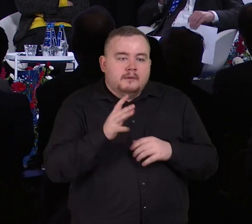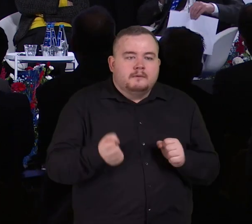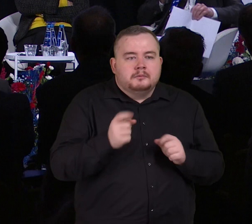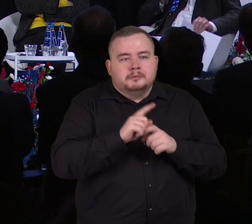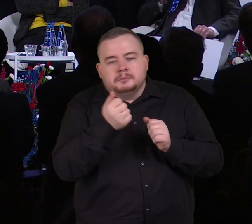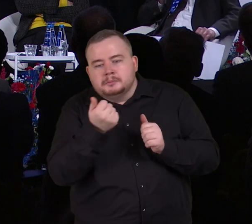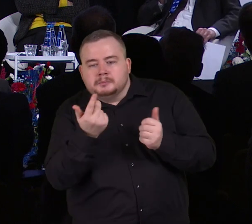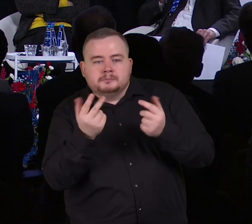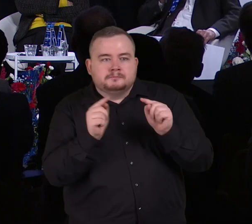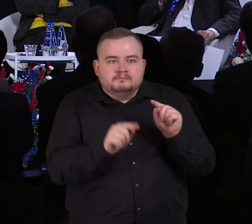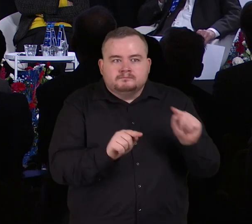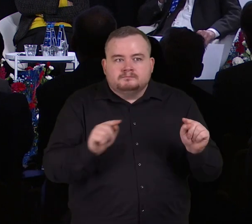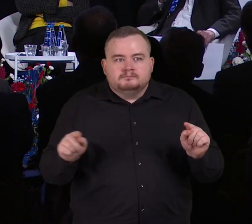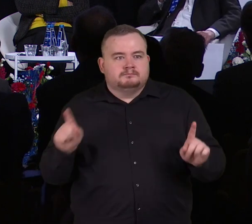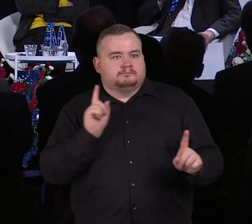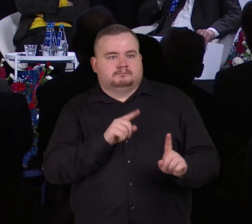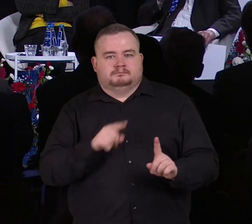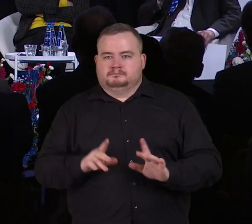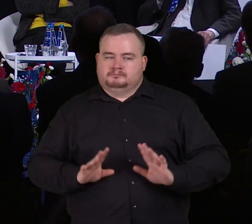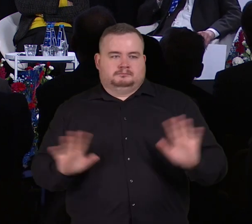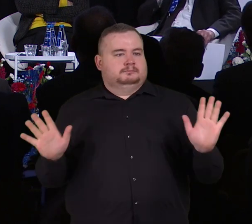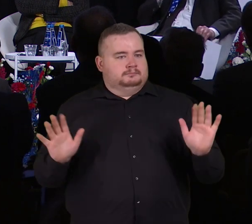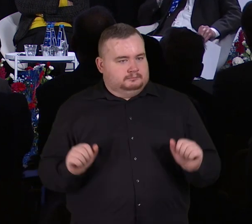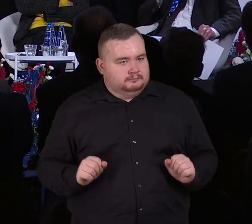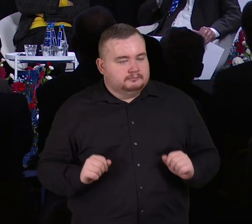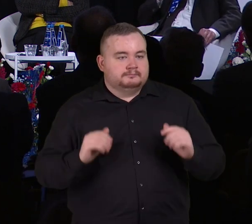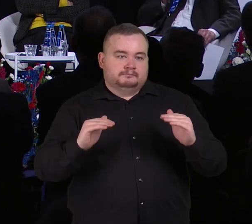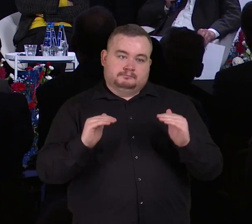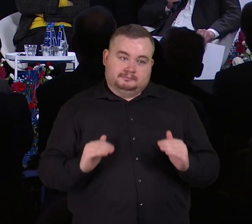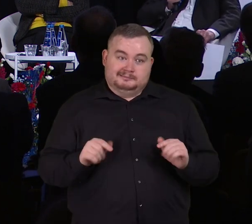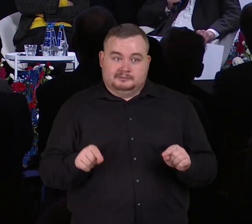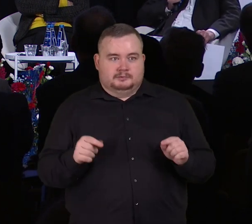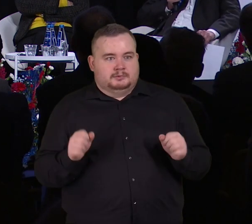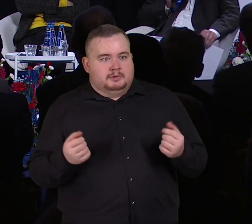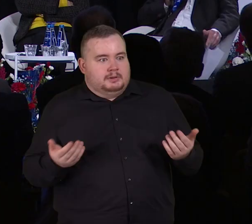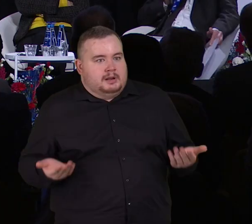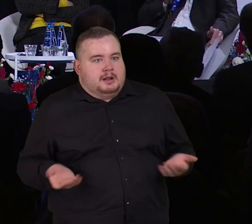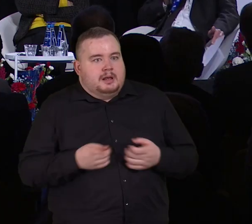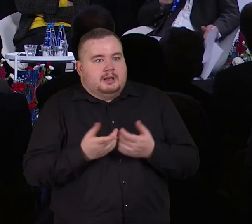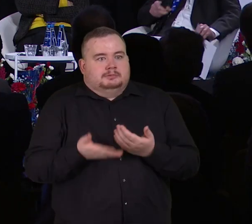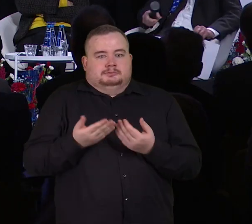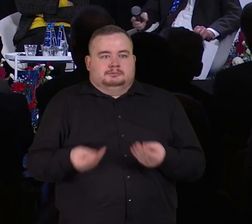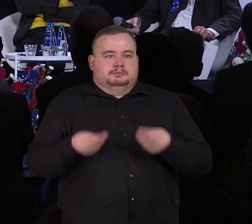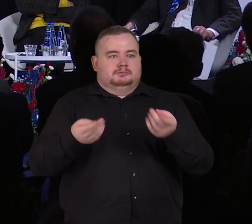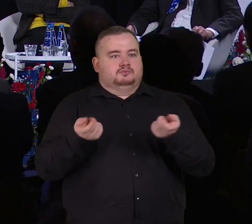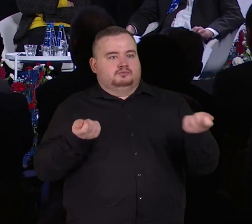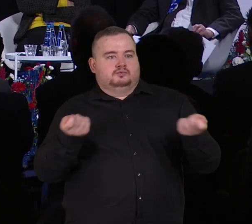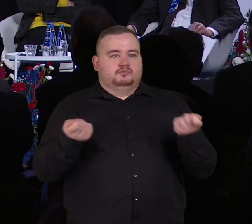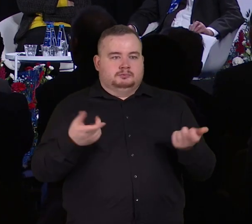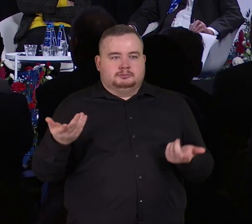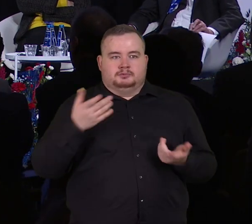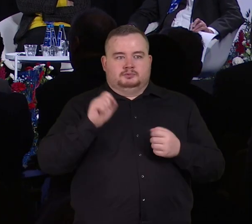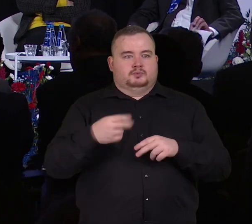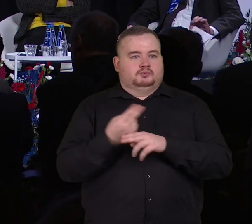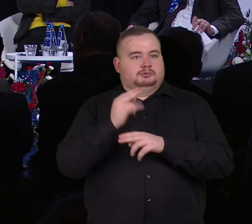us at the administration level and at the ground to use the ITIs. Thanks.